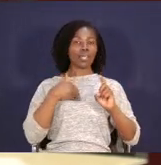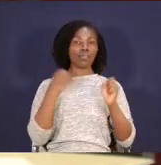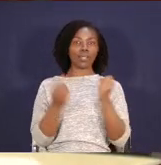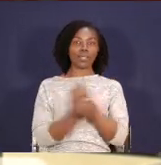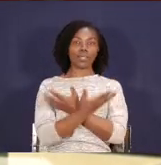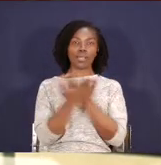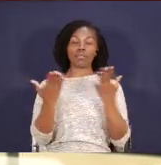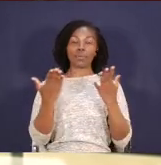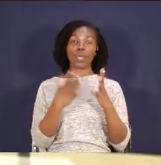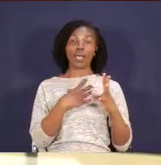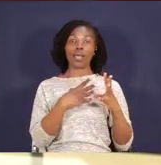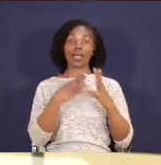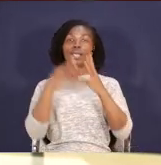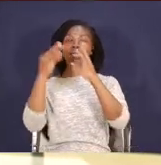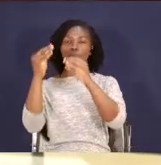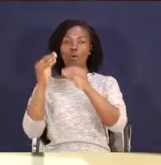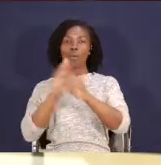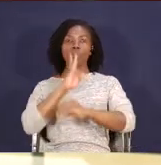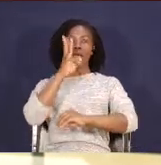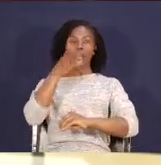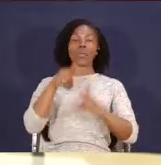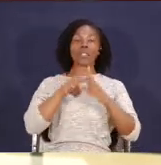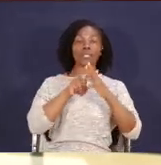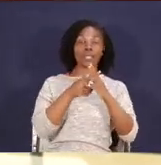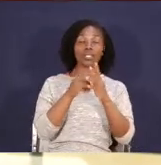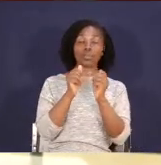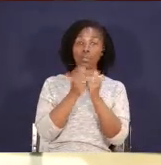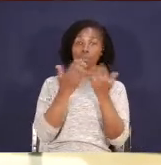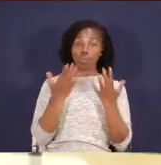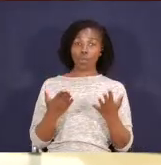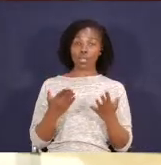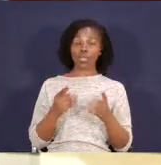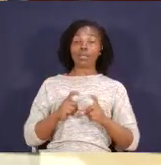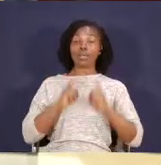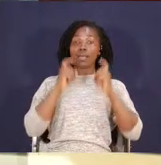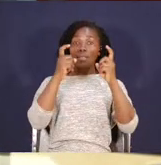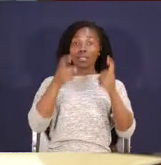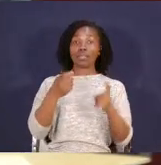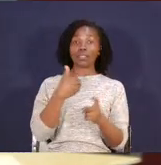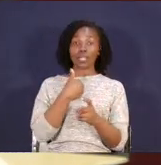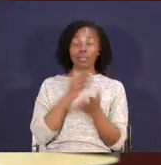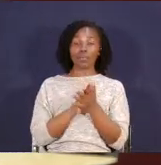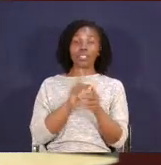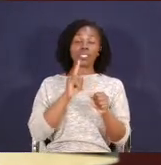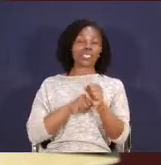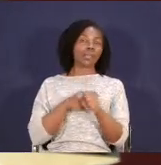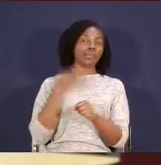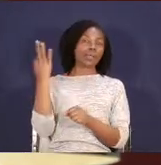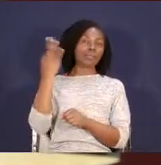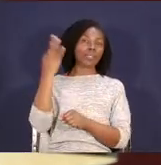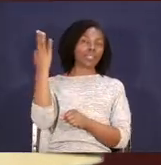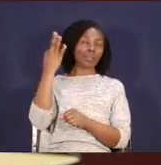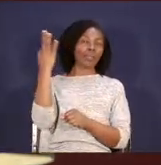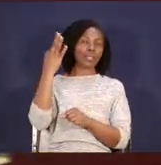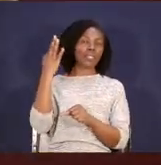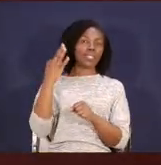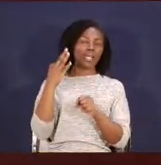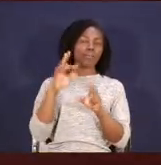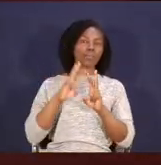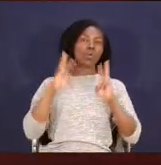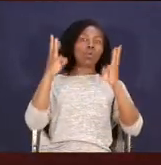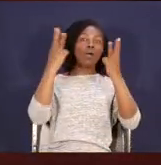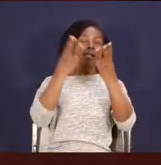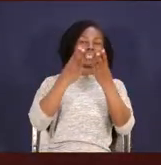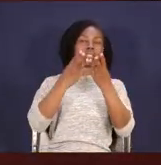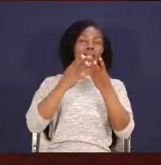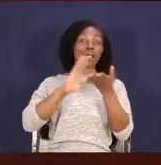on the premise, I am gifted. And you know, when I go around the world, Deacon Wairago, to minister, I go with my head